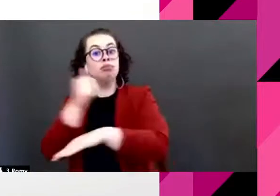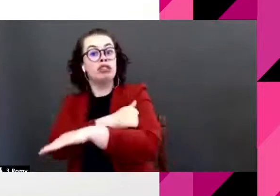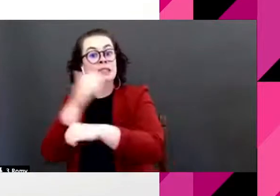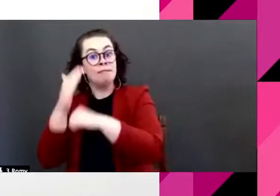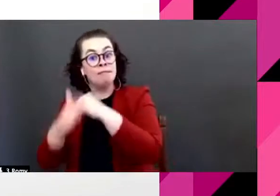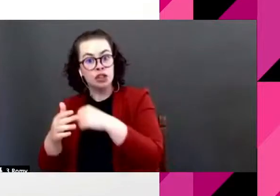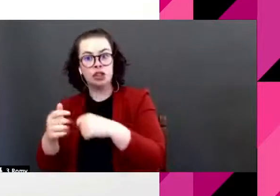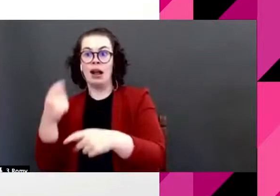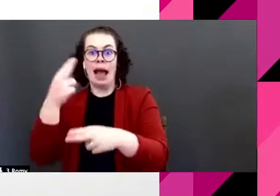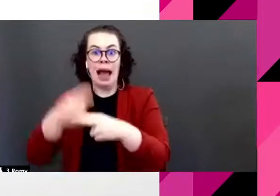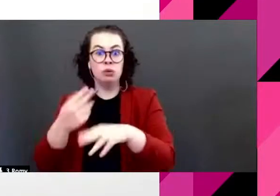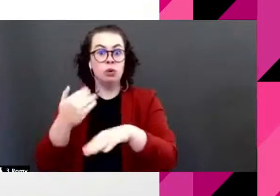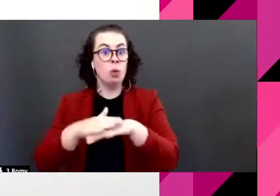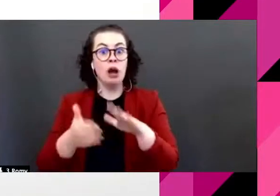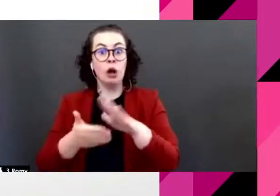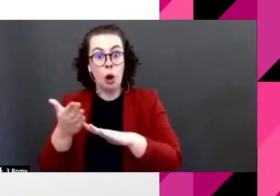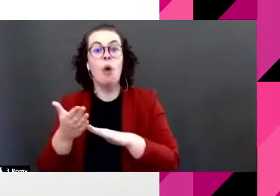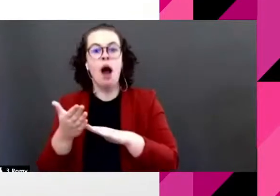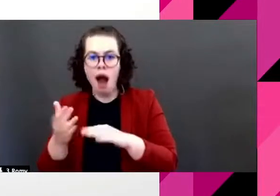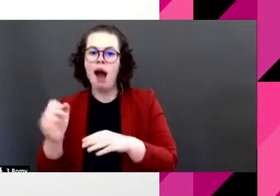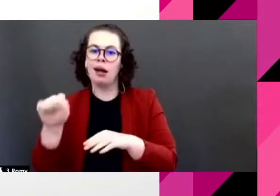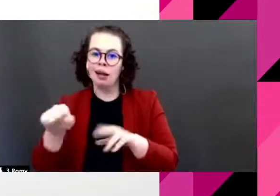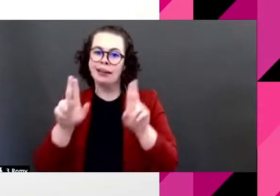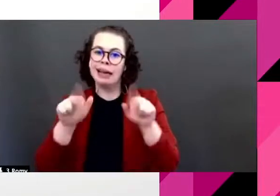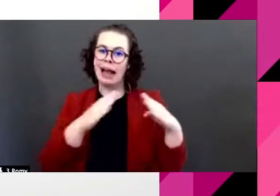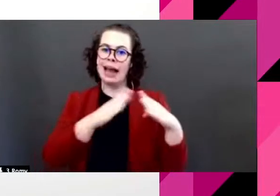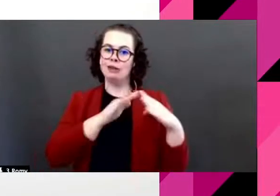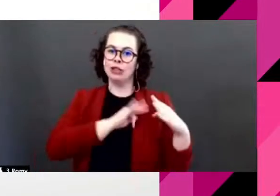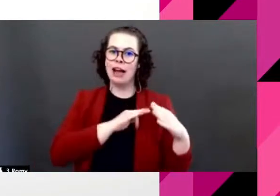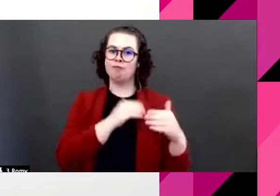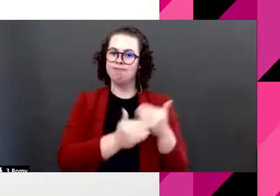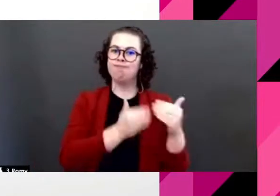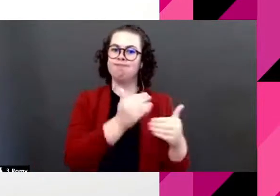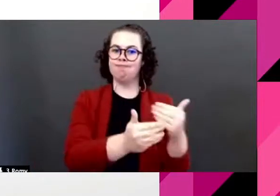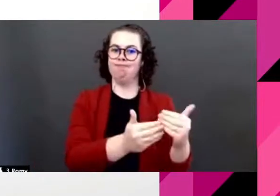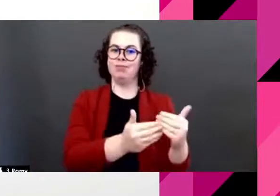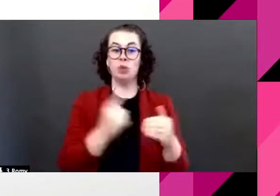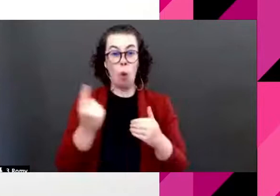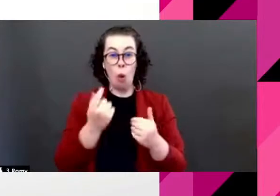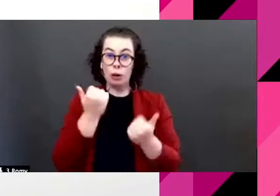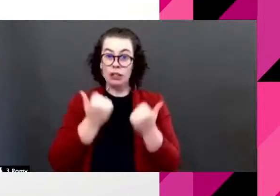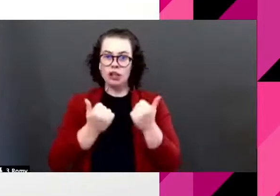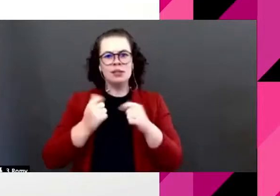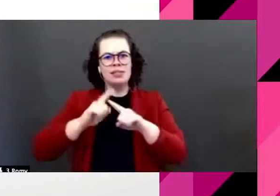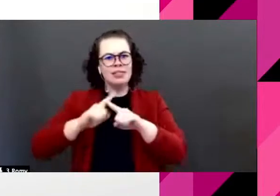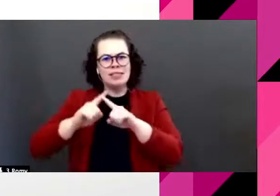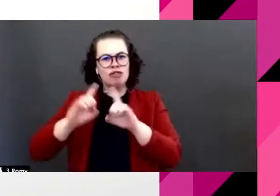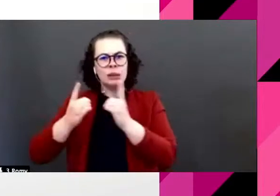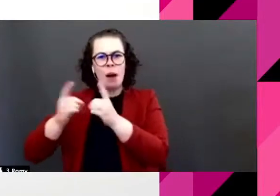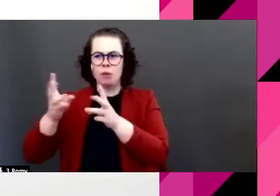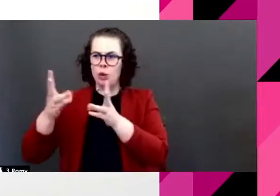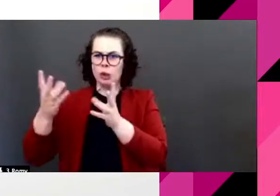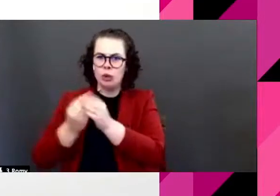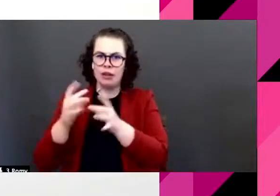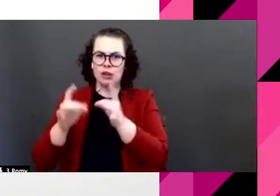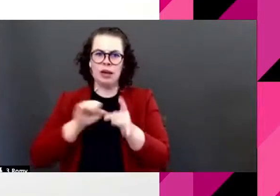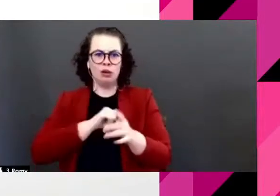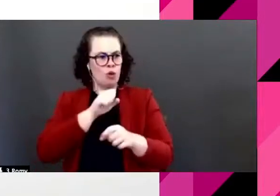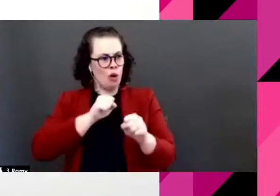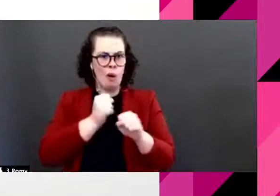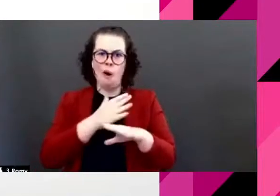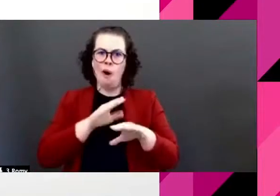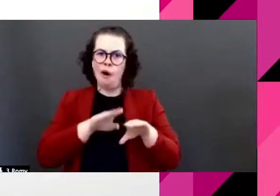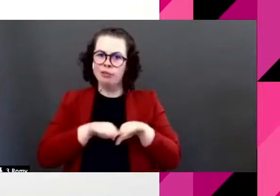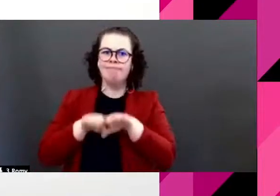this too entails multi-agency cooperation. So I'm very pleased to say that we are joined